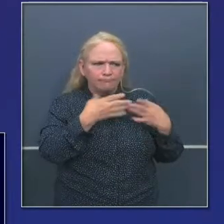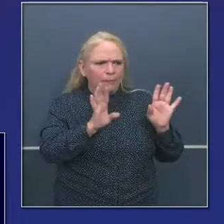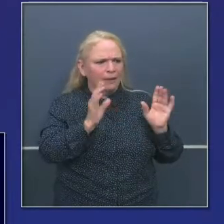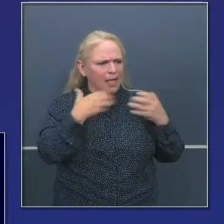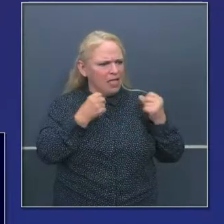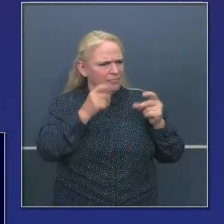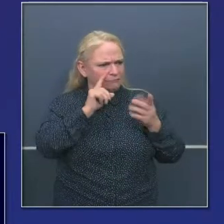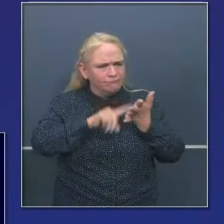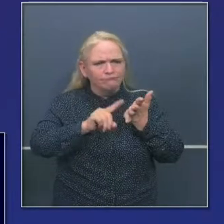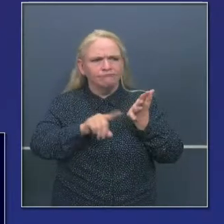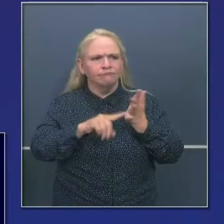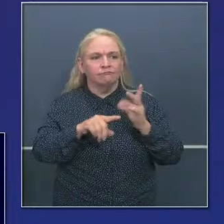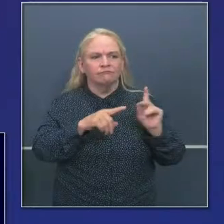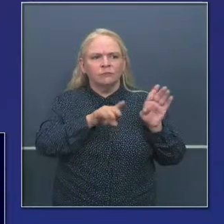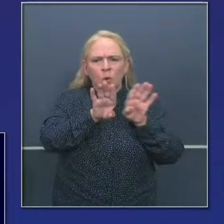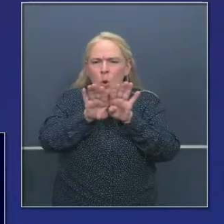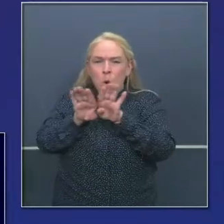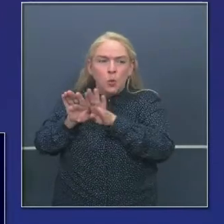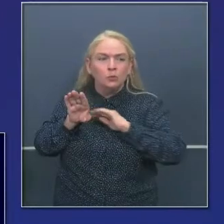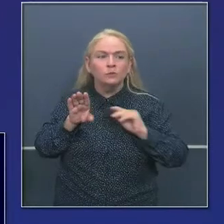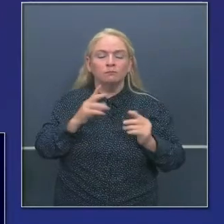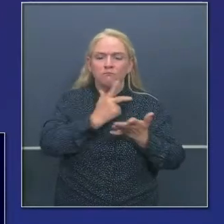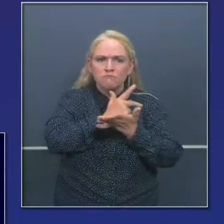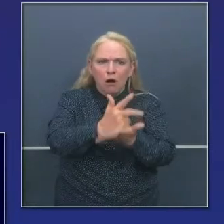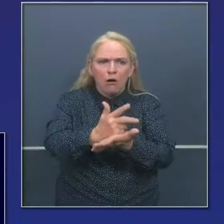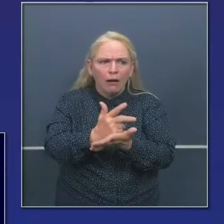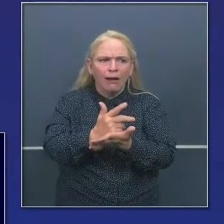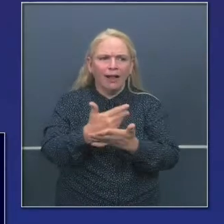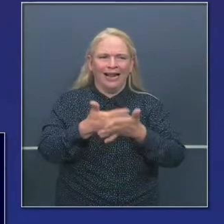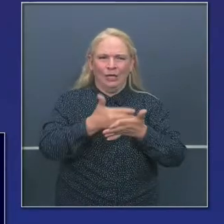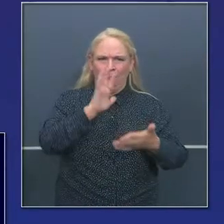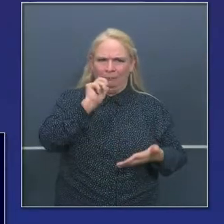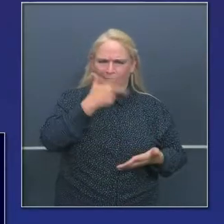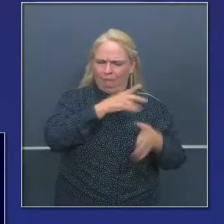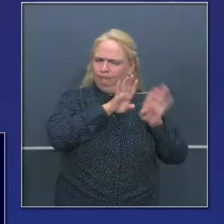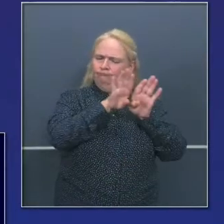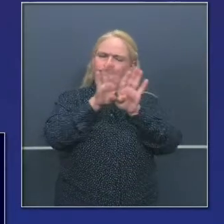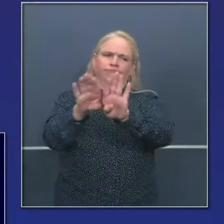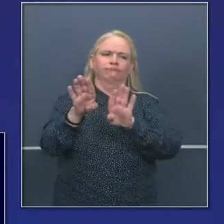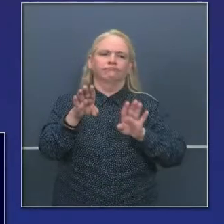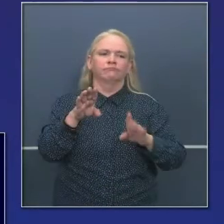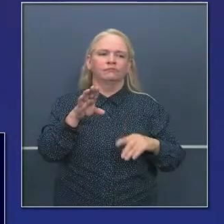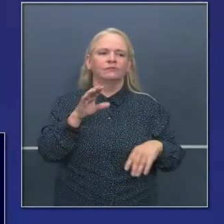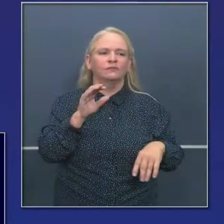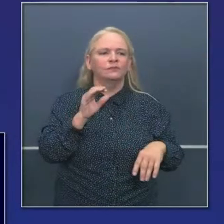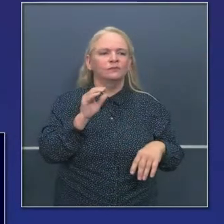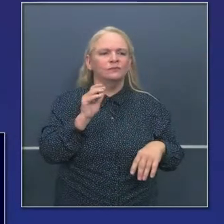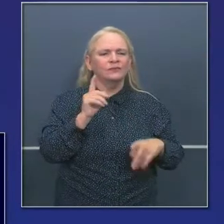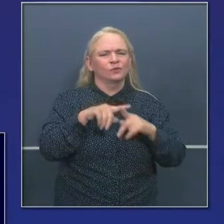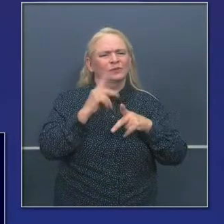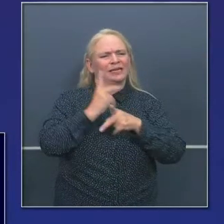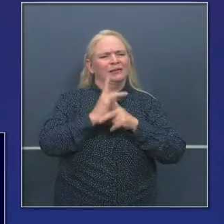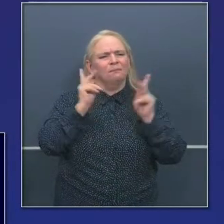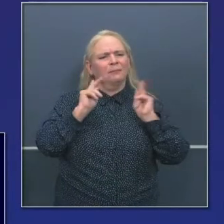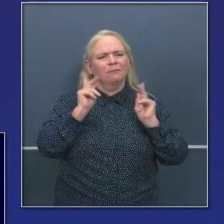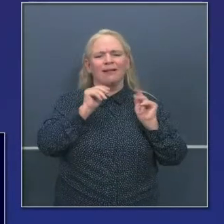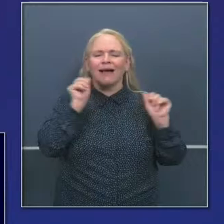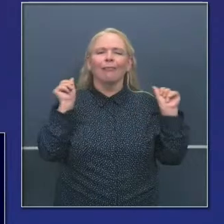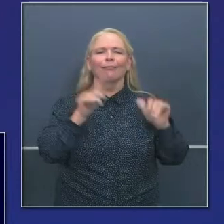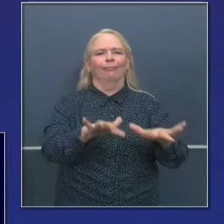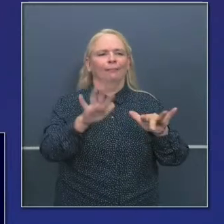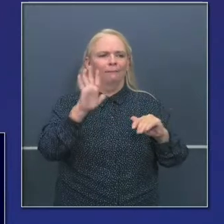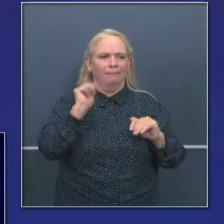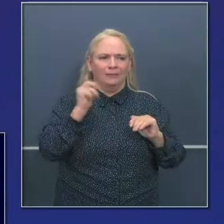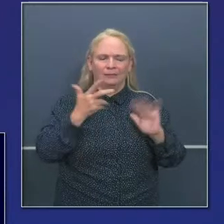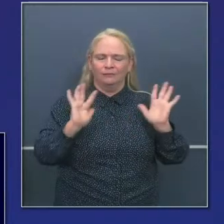parking lots to help decompress their beaches over the 4th of July weekend. We want to applaud that, want to acknowledge that, and also just